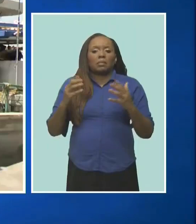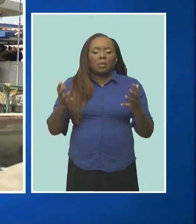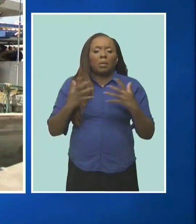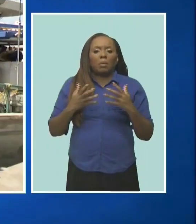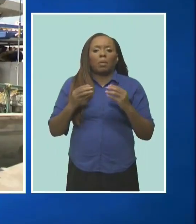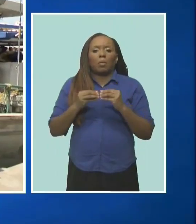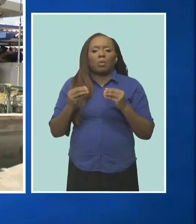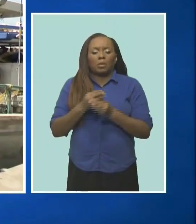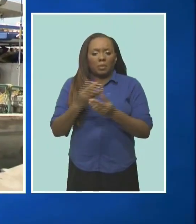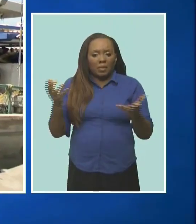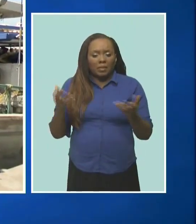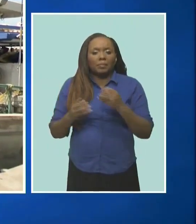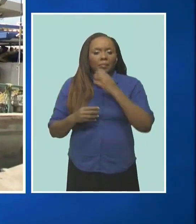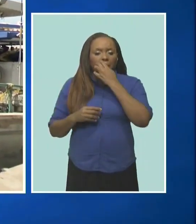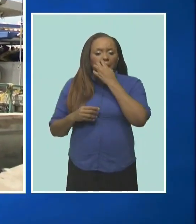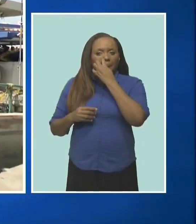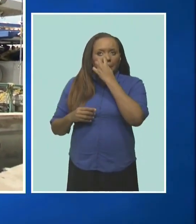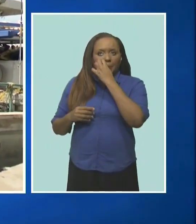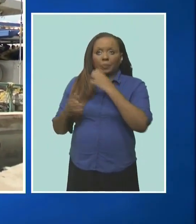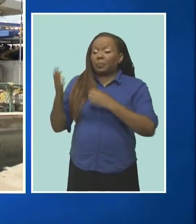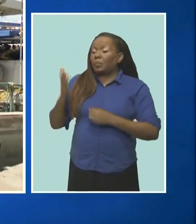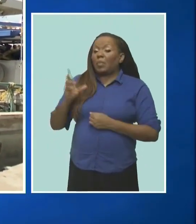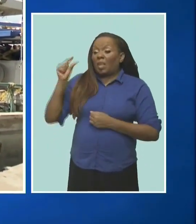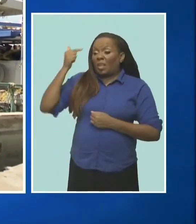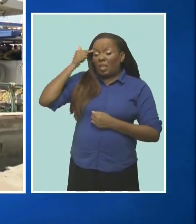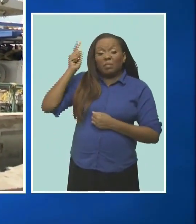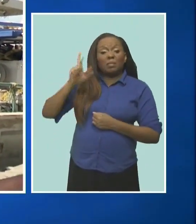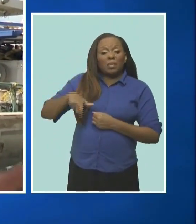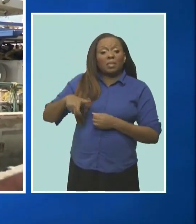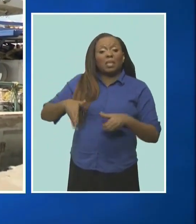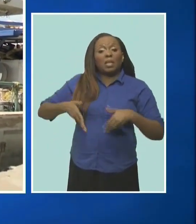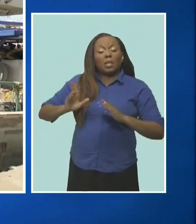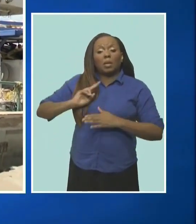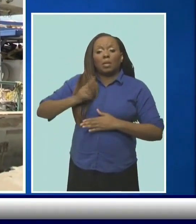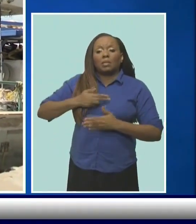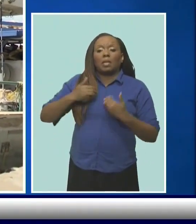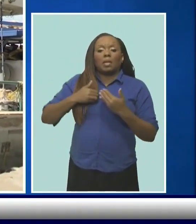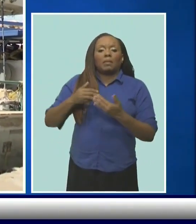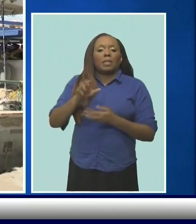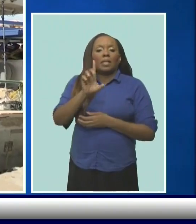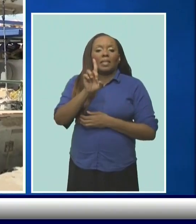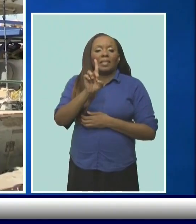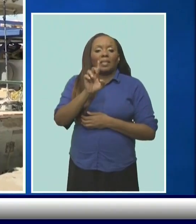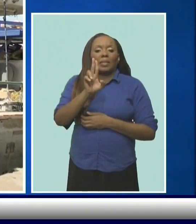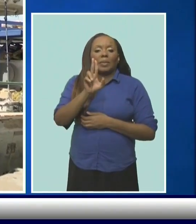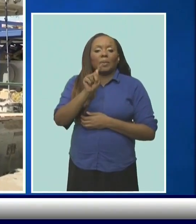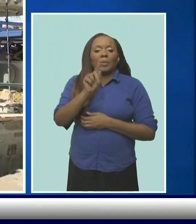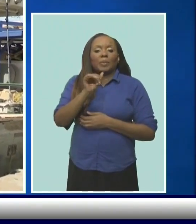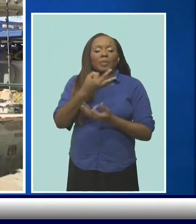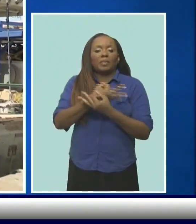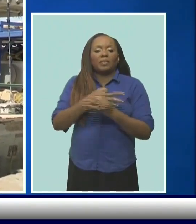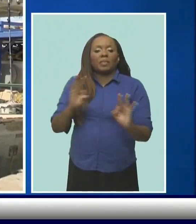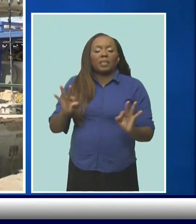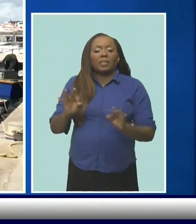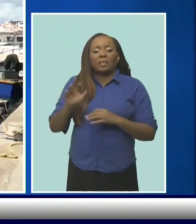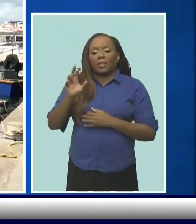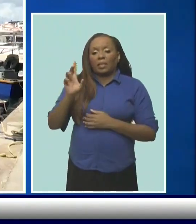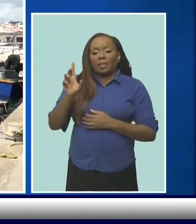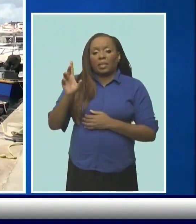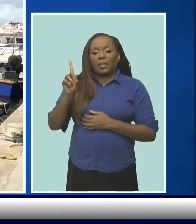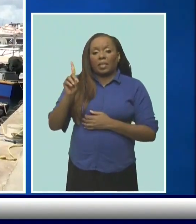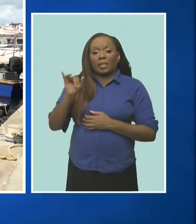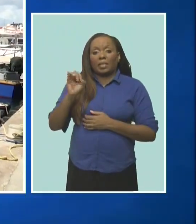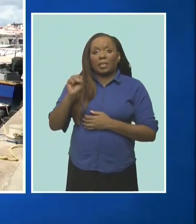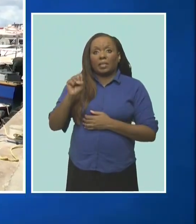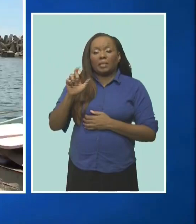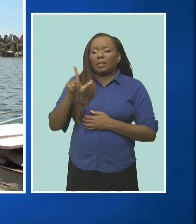Government need to let us go back into the port where we could get duty-free diesel as we used to do before, and that would go